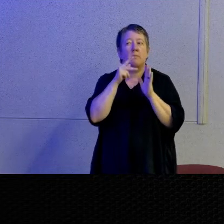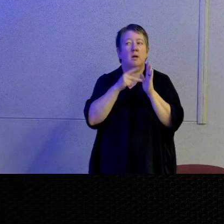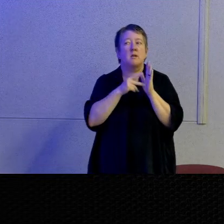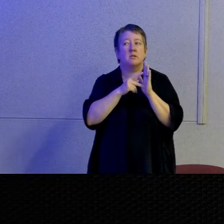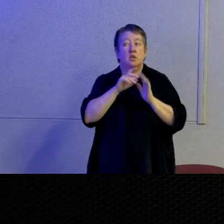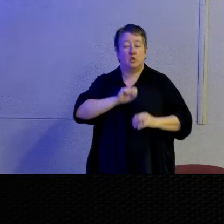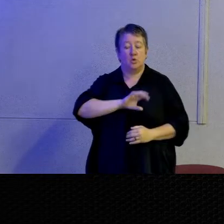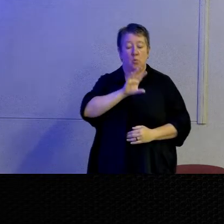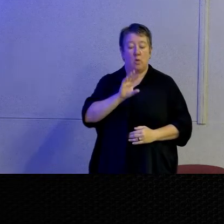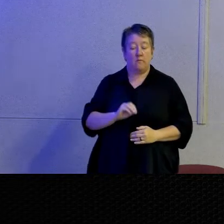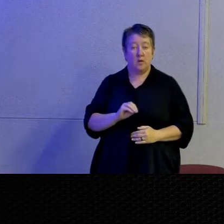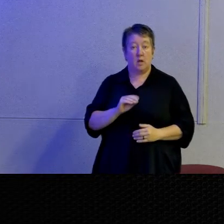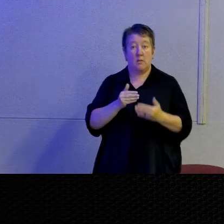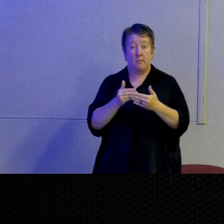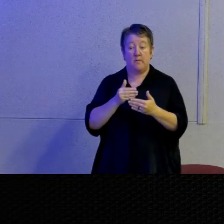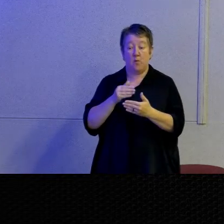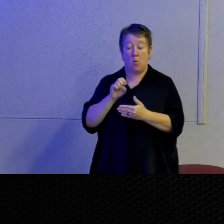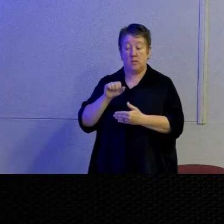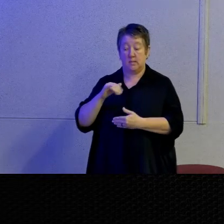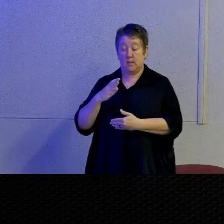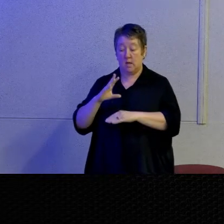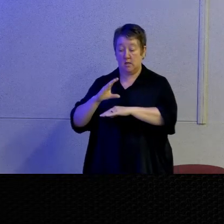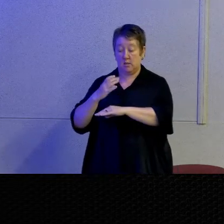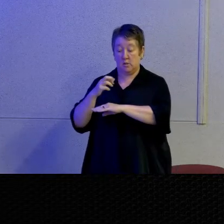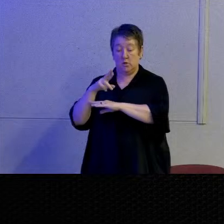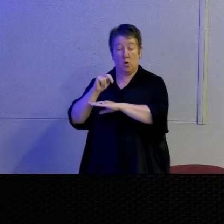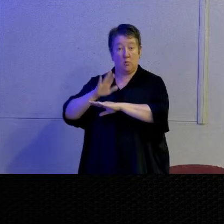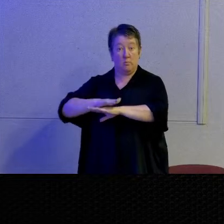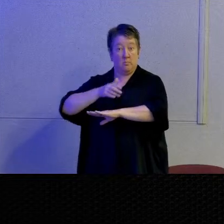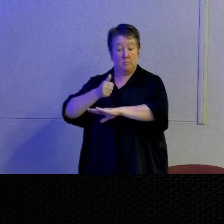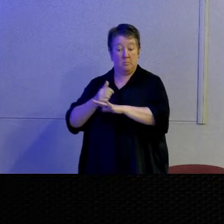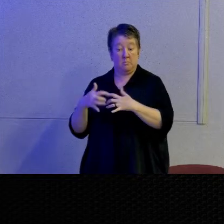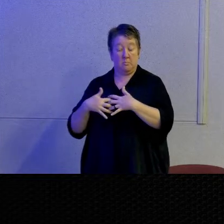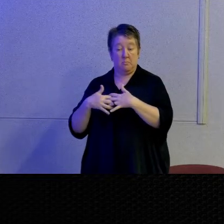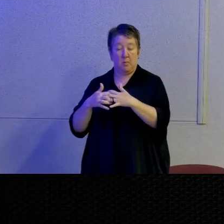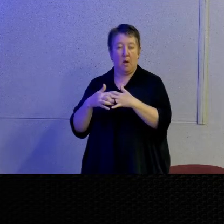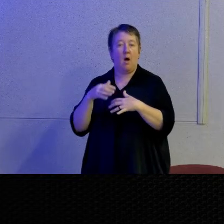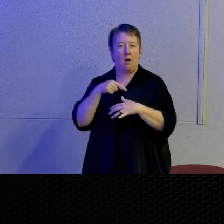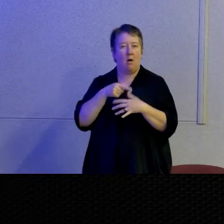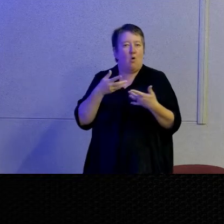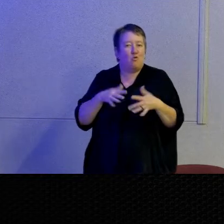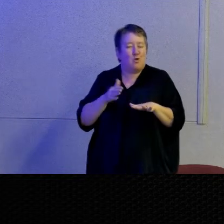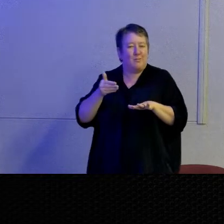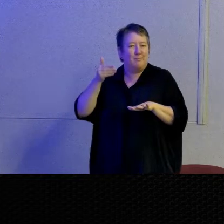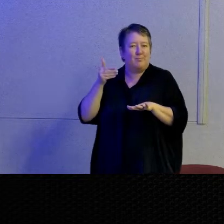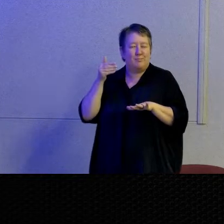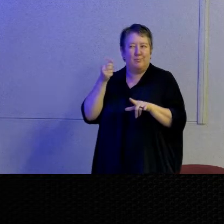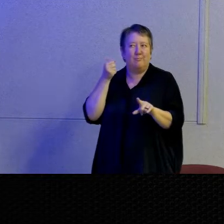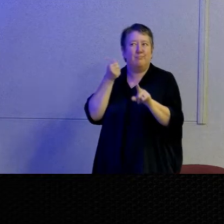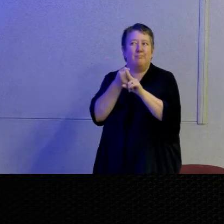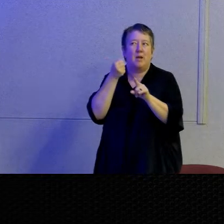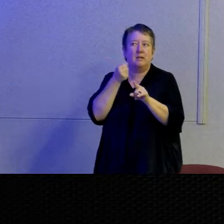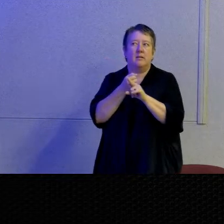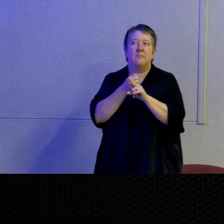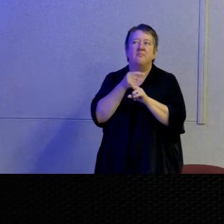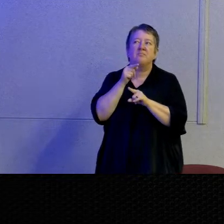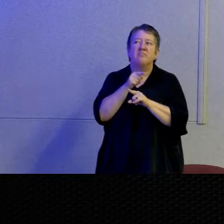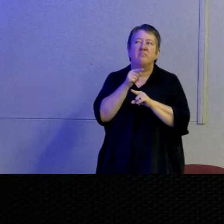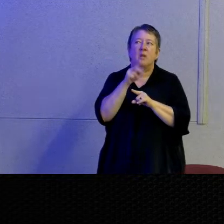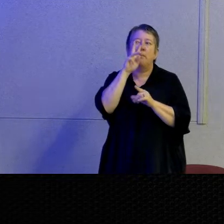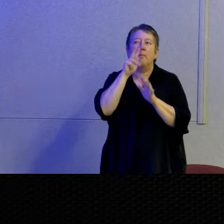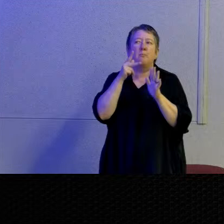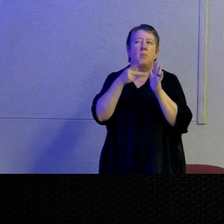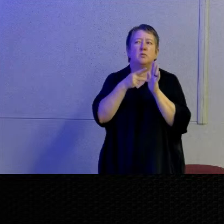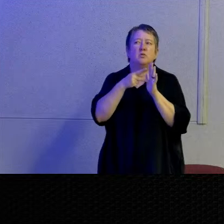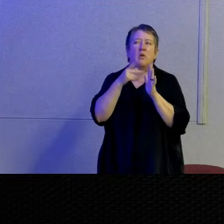of SASN, were making an impact. The paper on strangeness, we might hear more about it in heavy